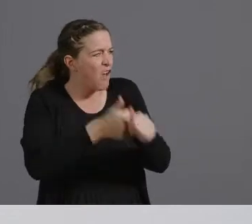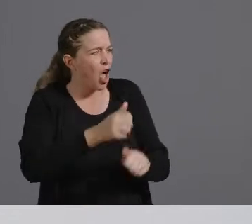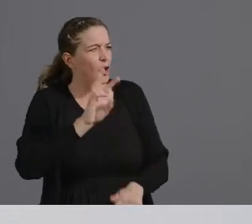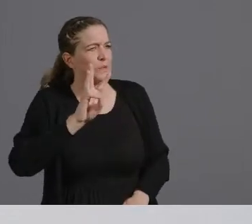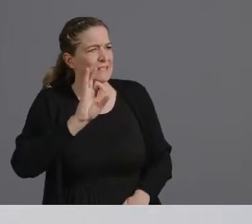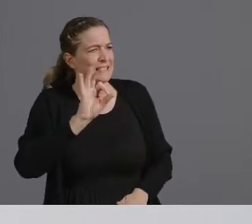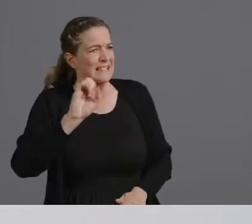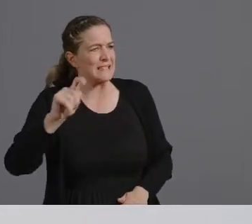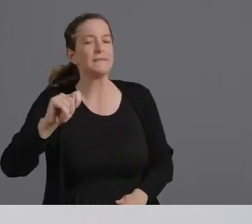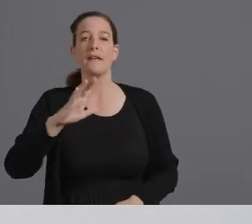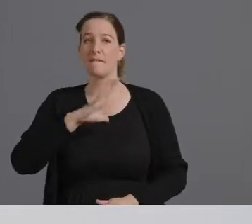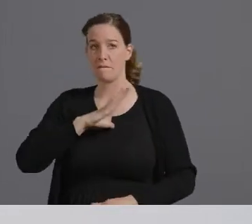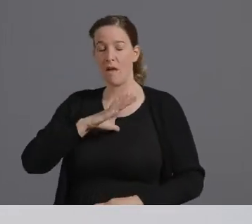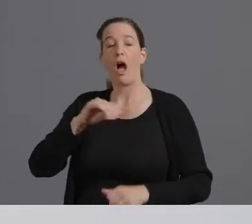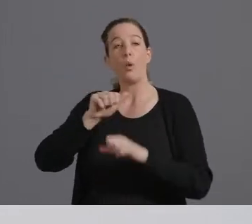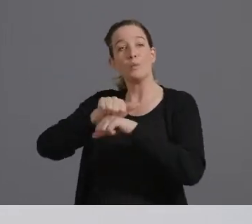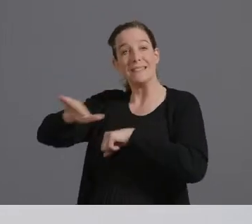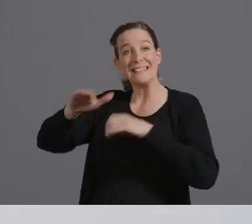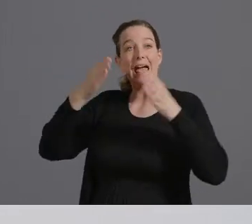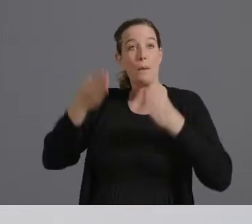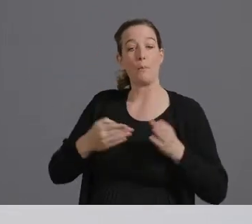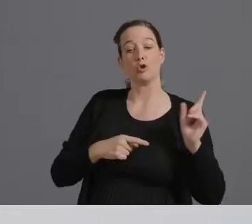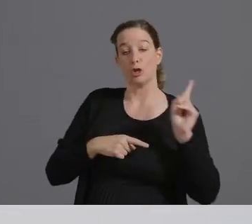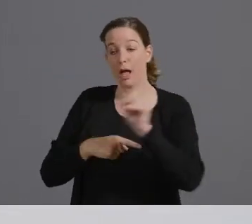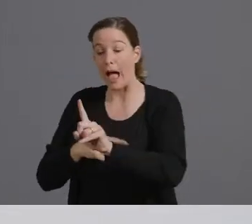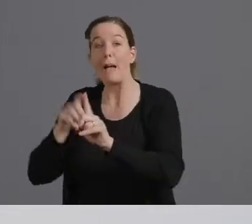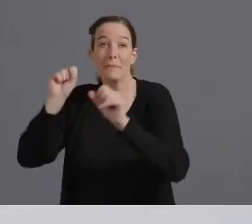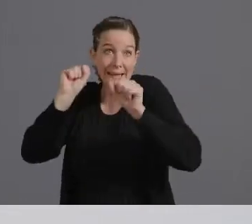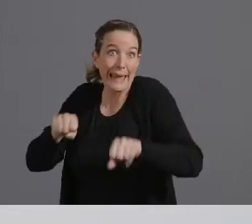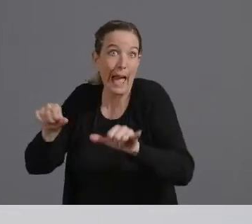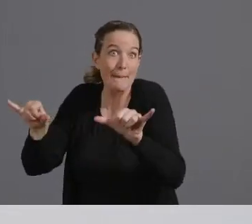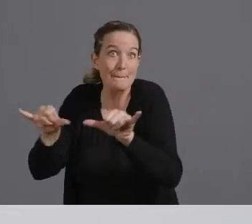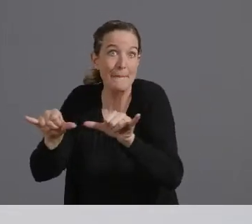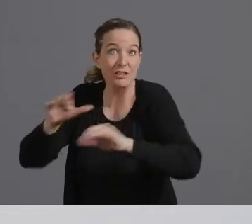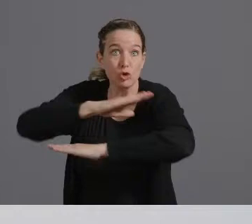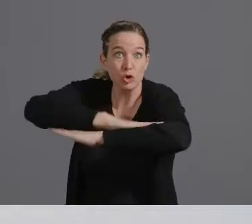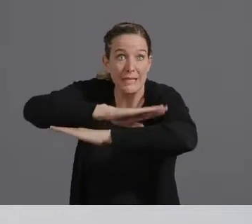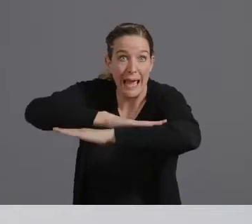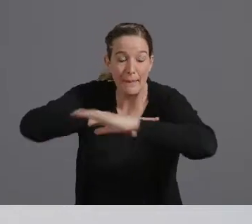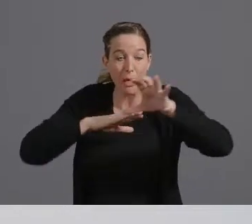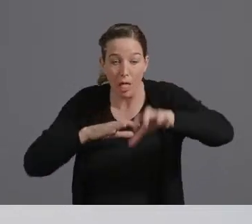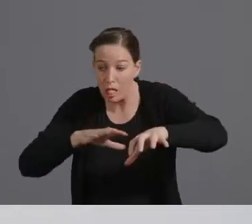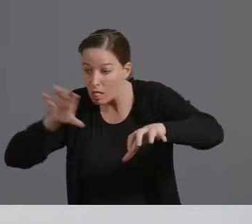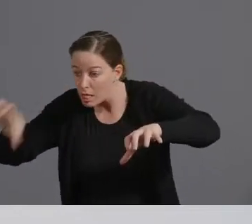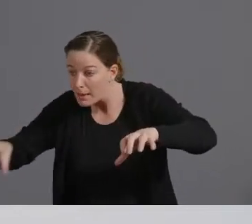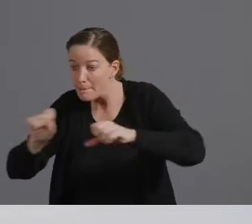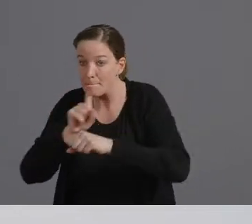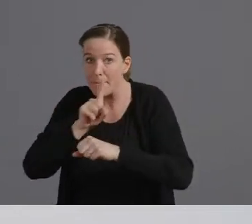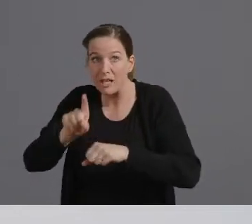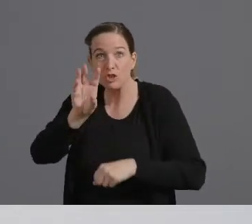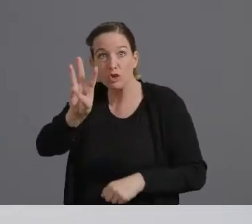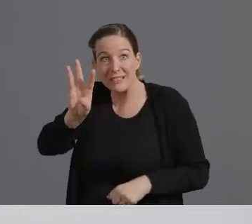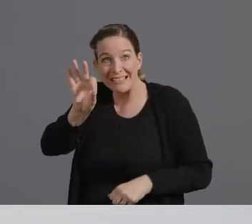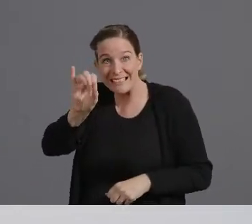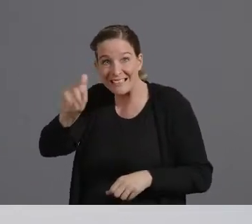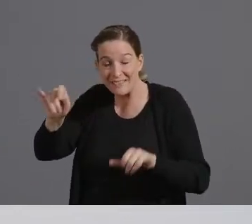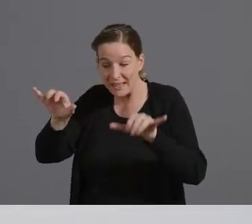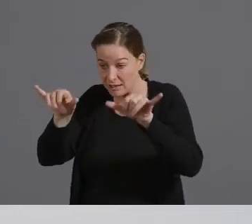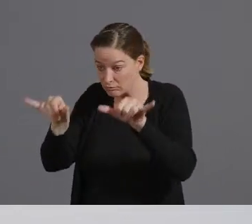measure between tables. But if they went and they were seating every other table and every other table had